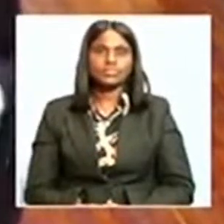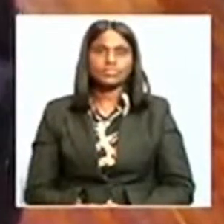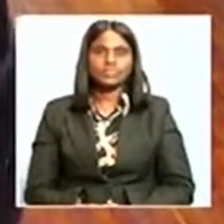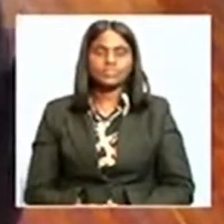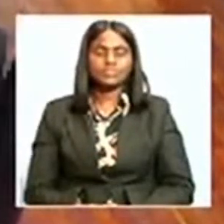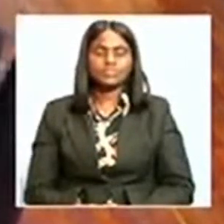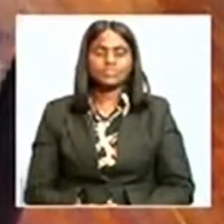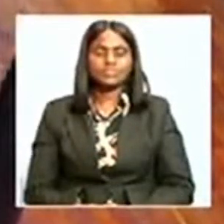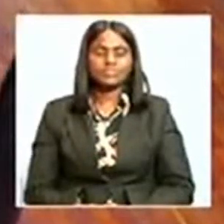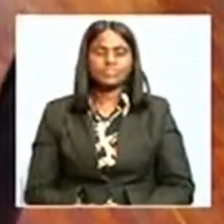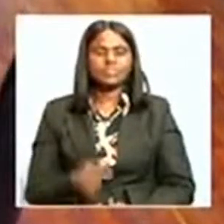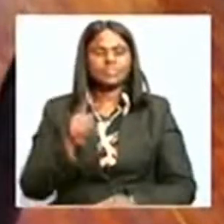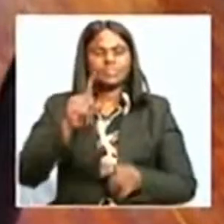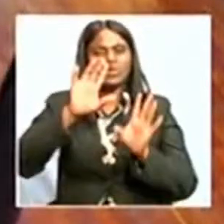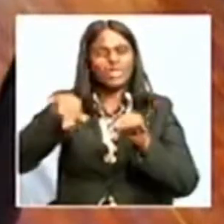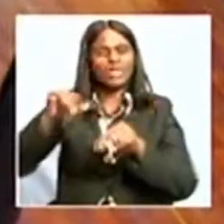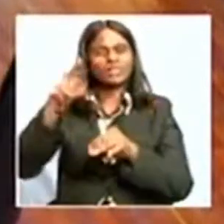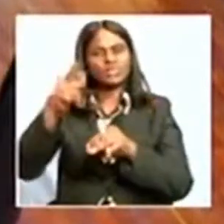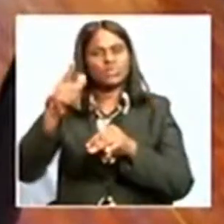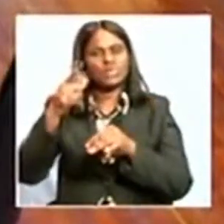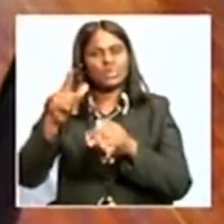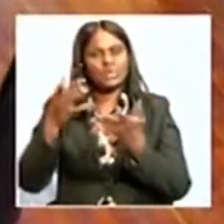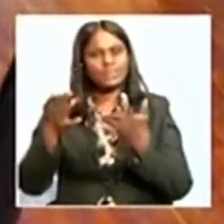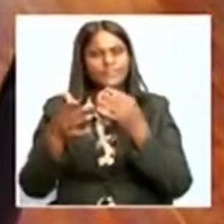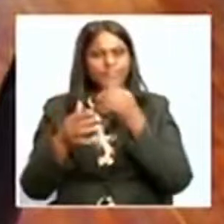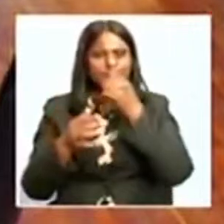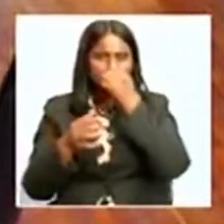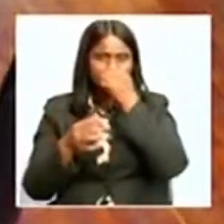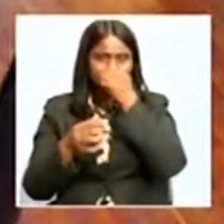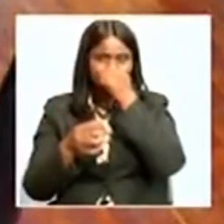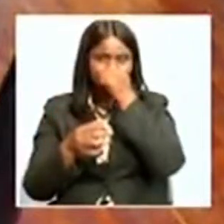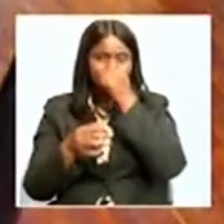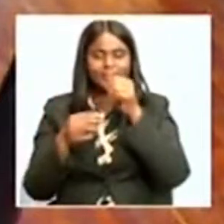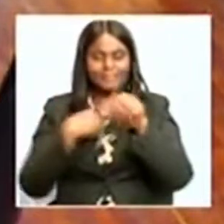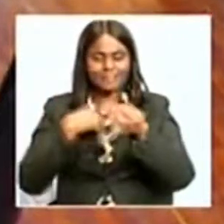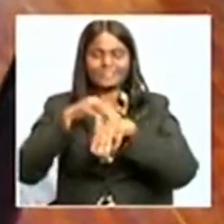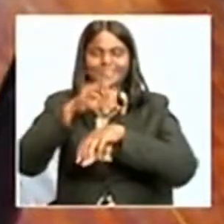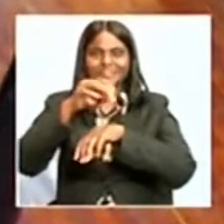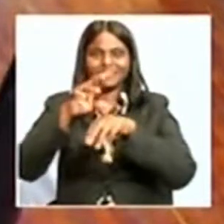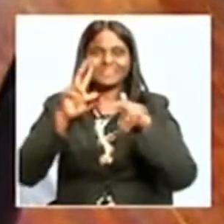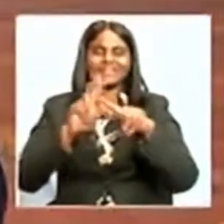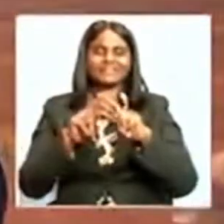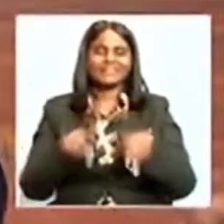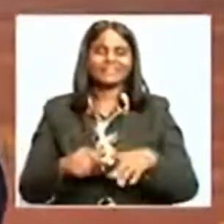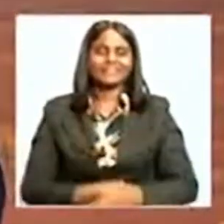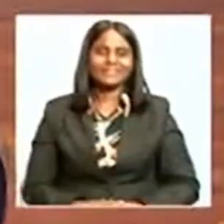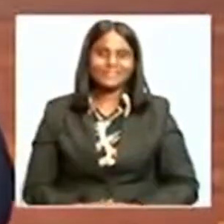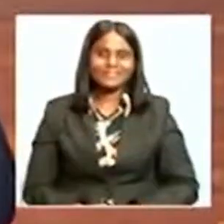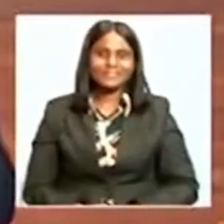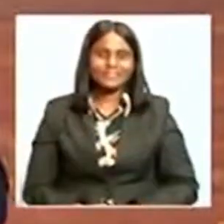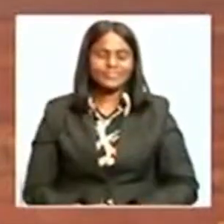That's what I was saying, he left clause 21. I'm guided, Chair.